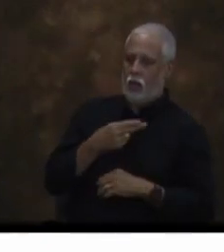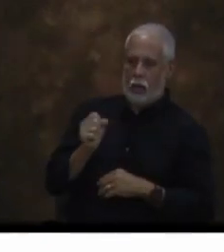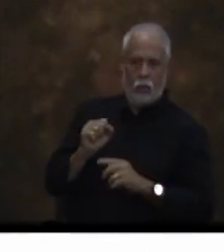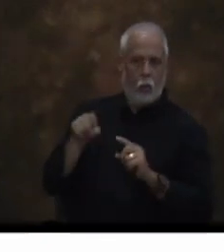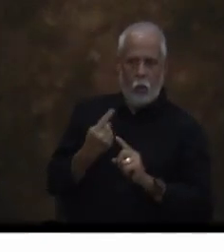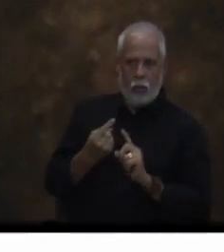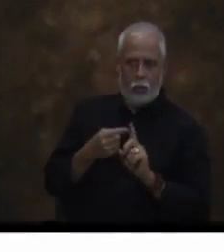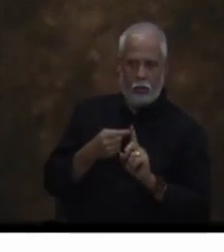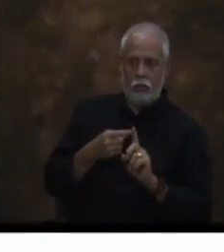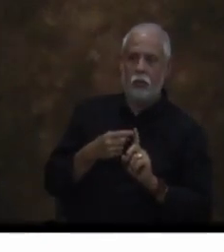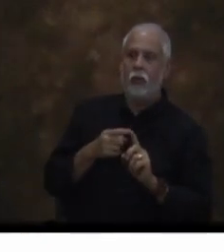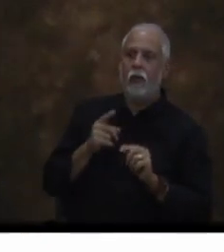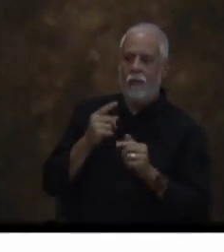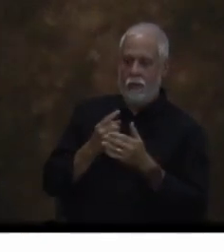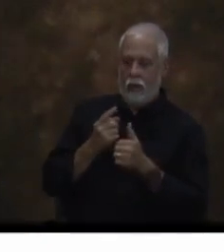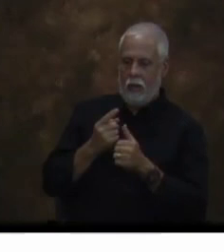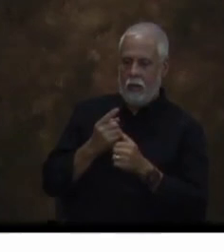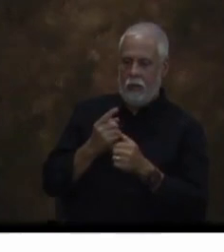HHS. Okay.